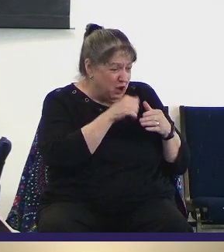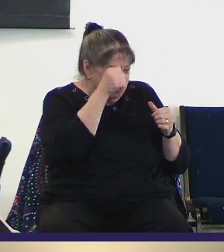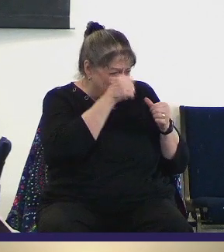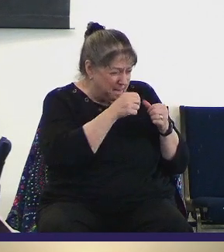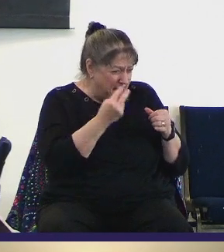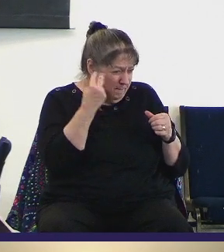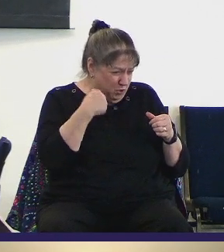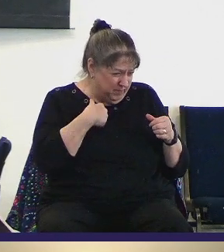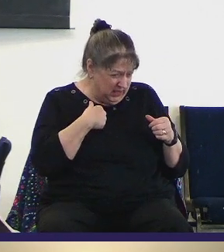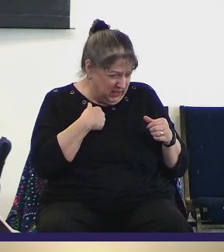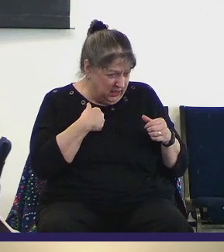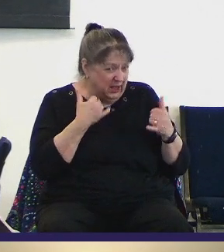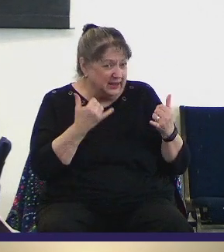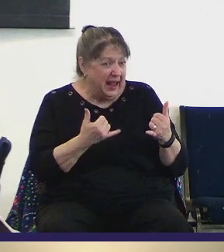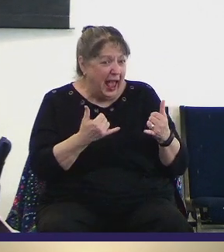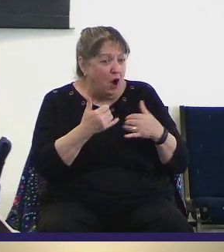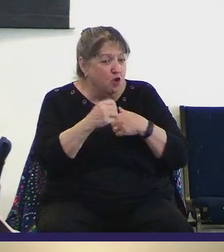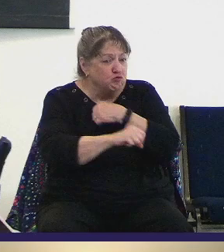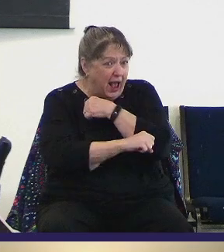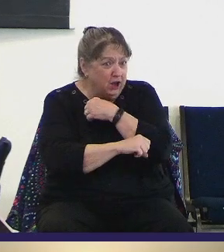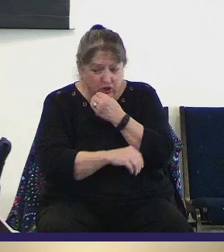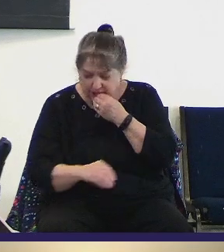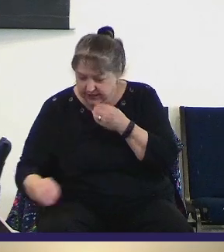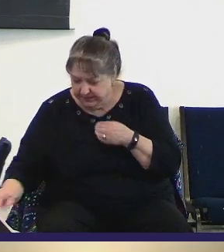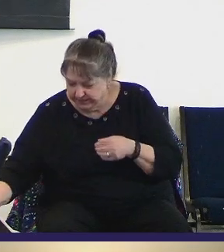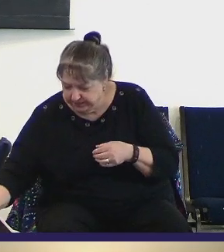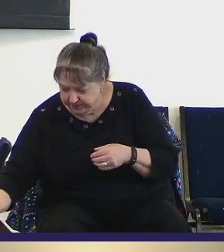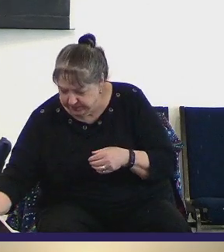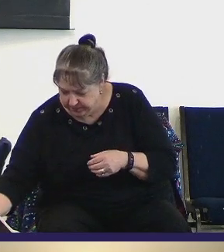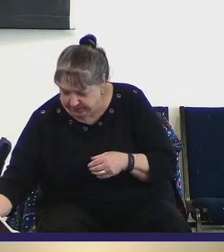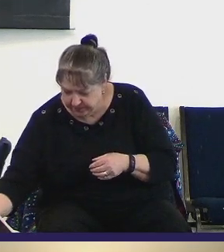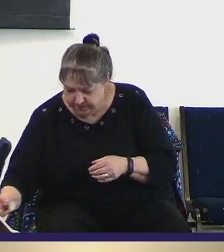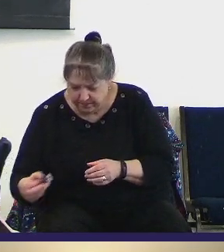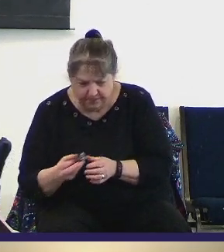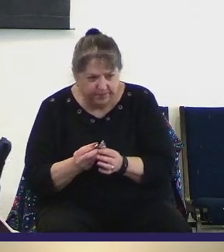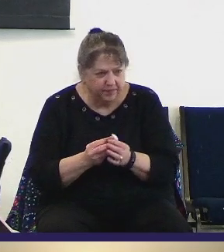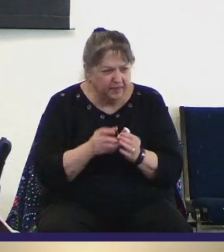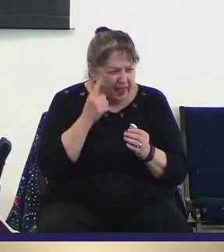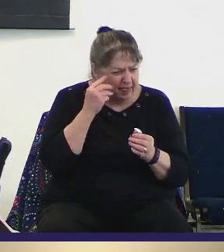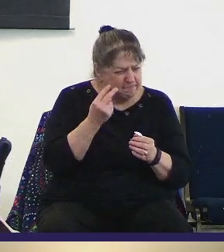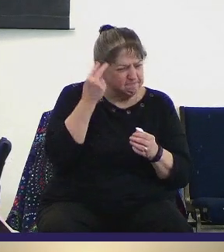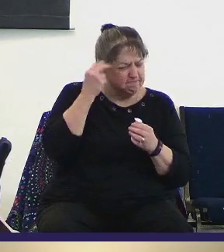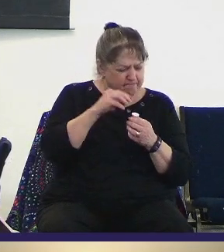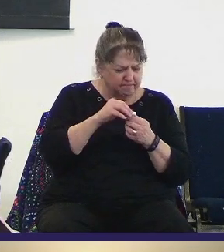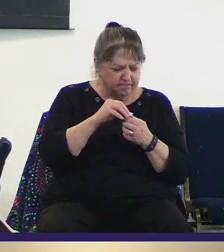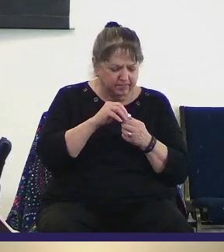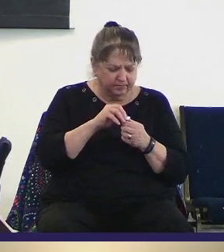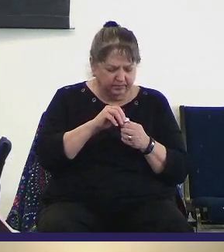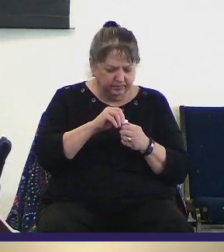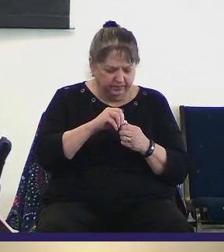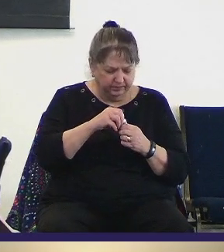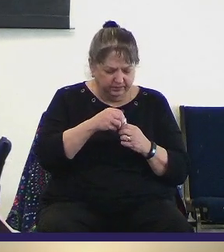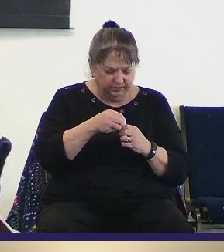together, please, of the bread.